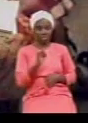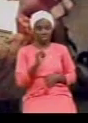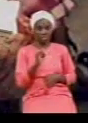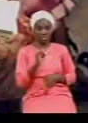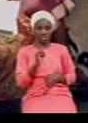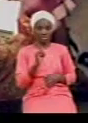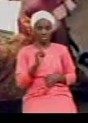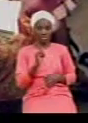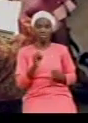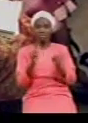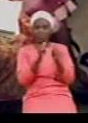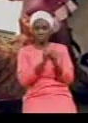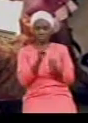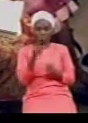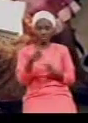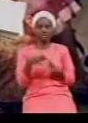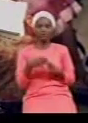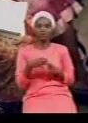is with thee,